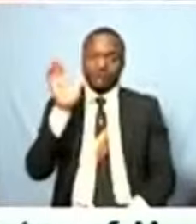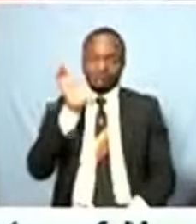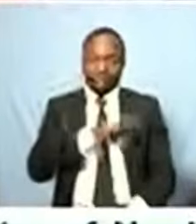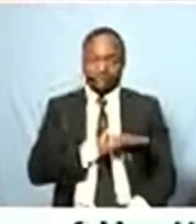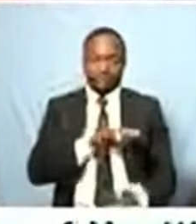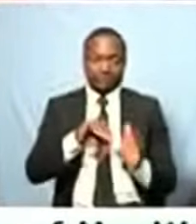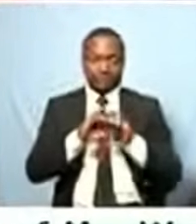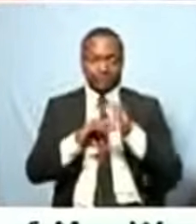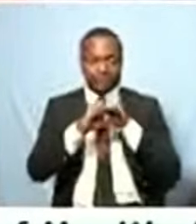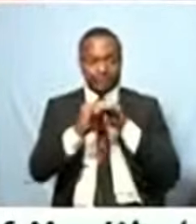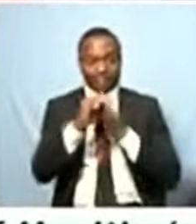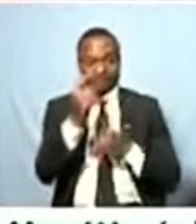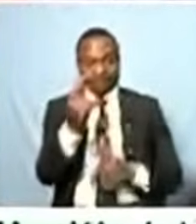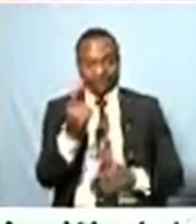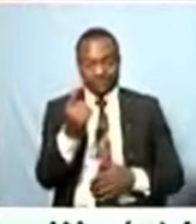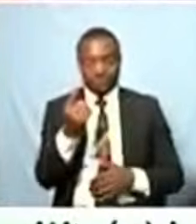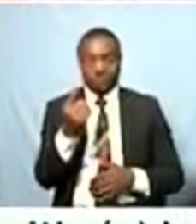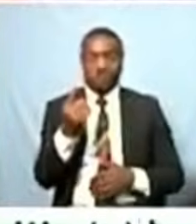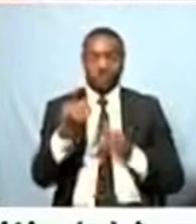under phase 1 and